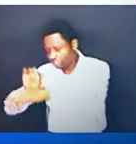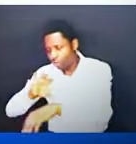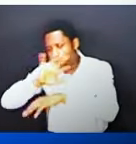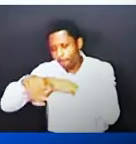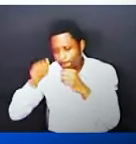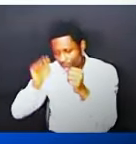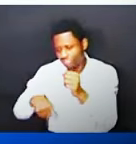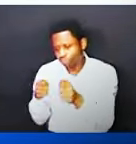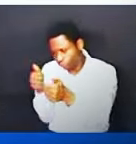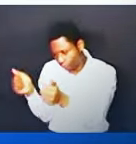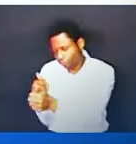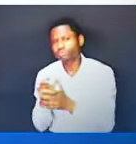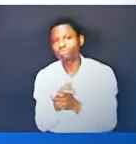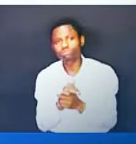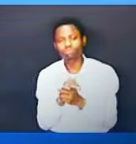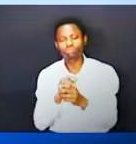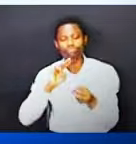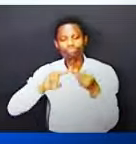Number 1.